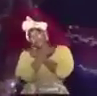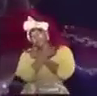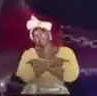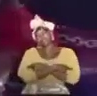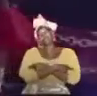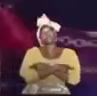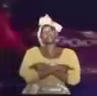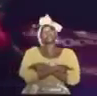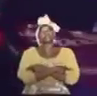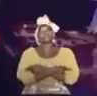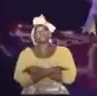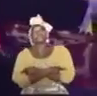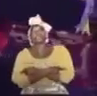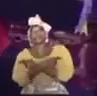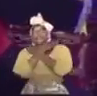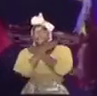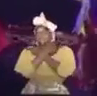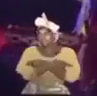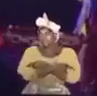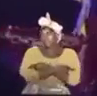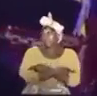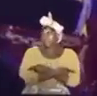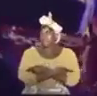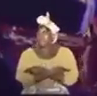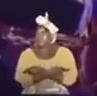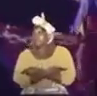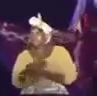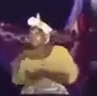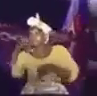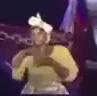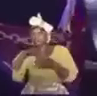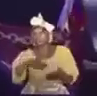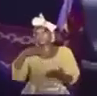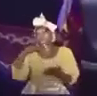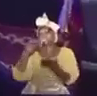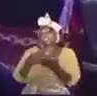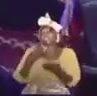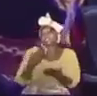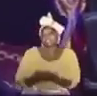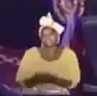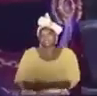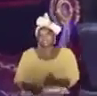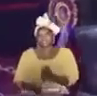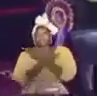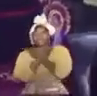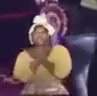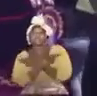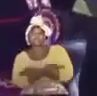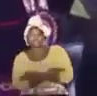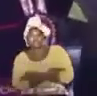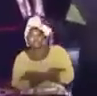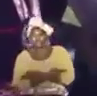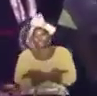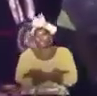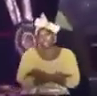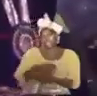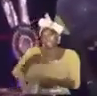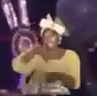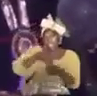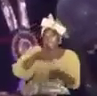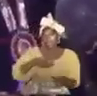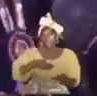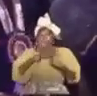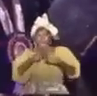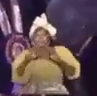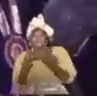Rest. Rest. In my finances, someone is praying. Rest in my